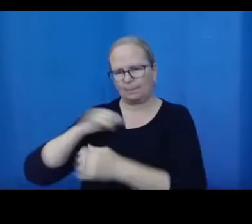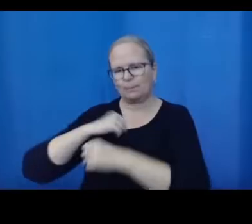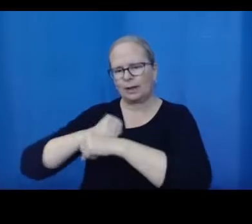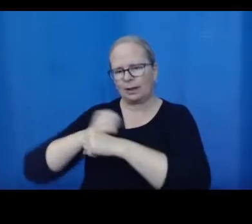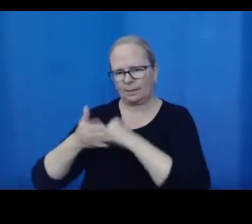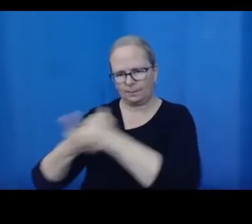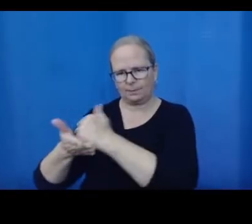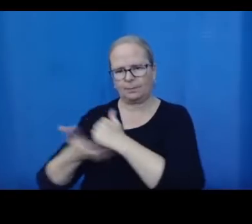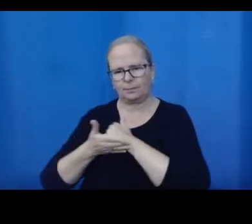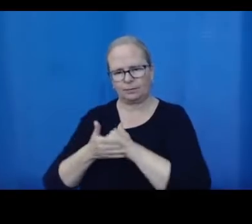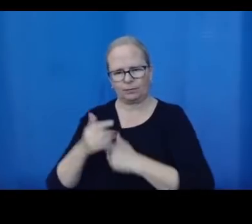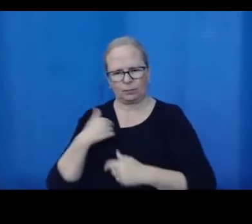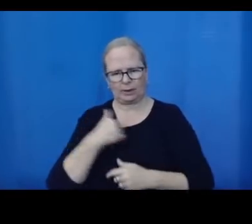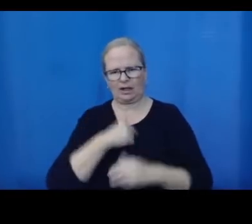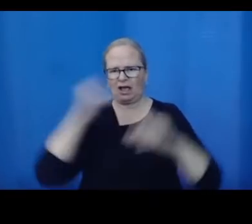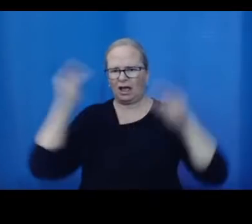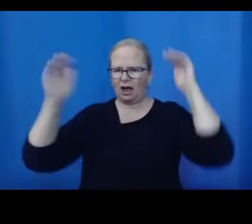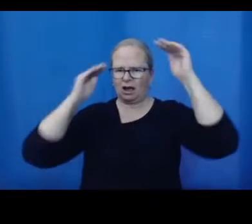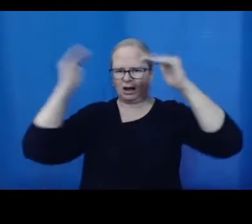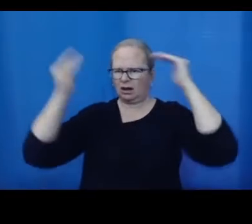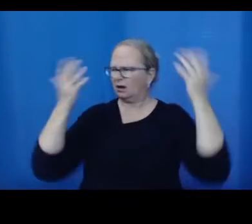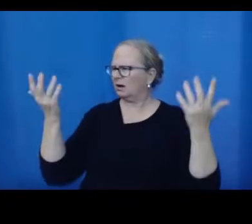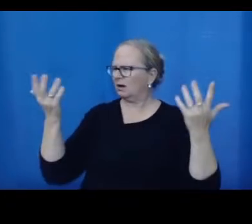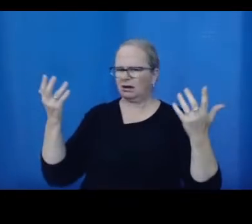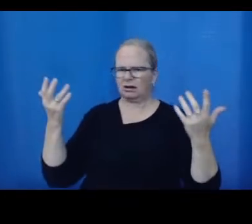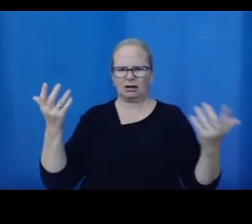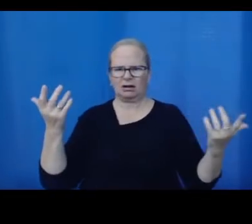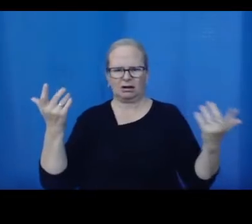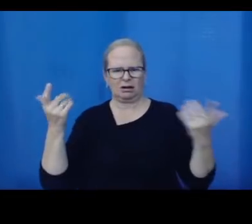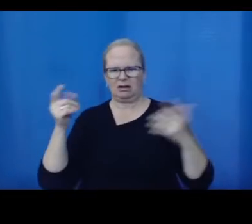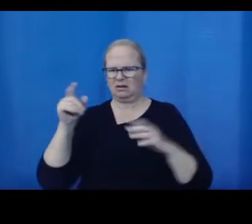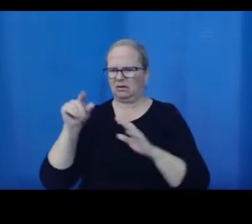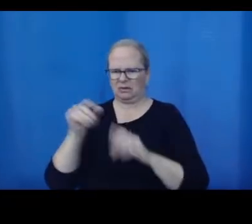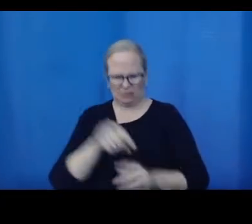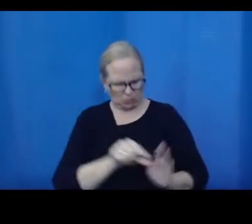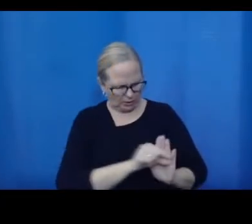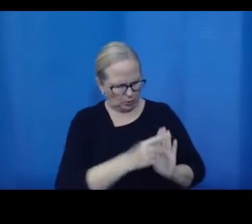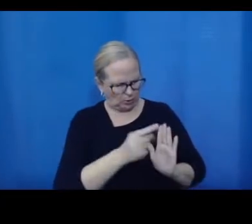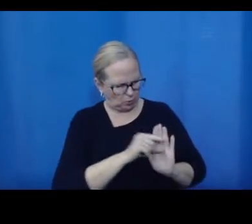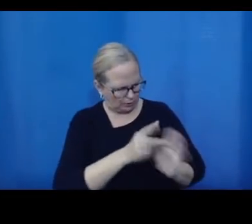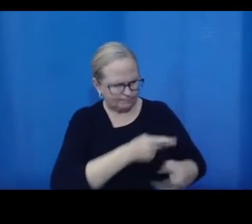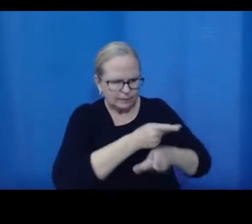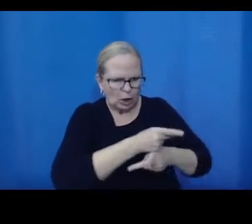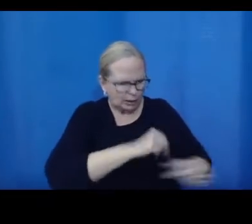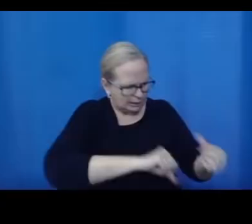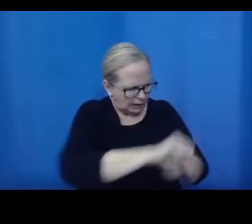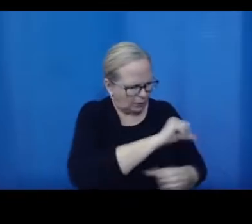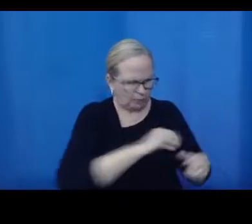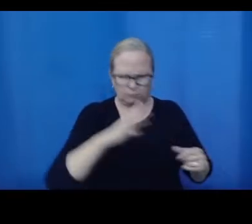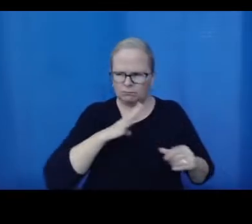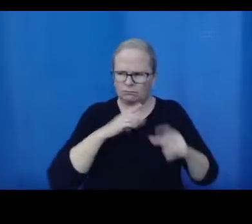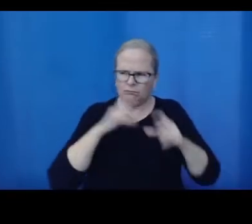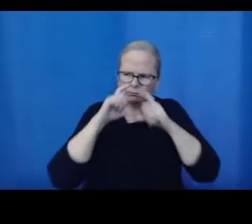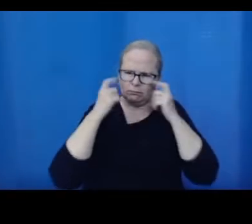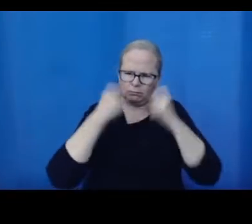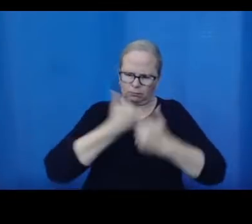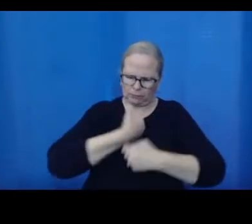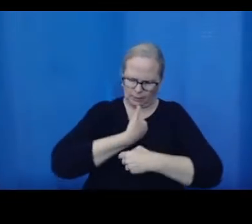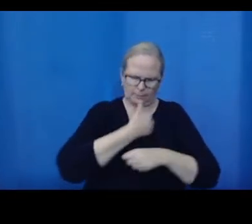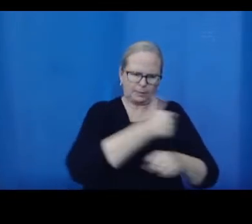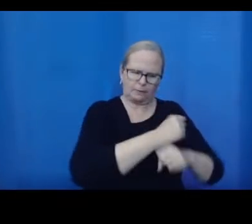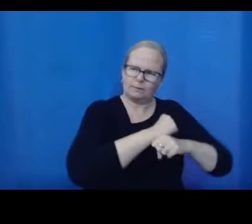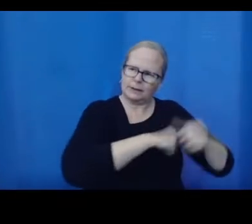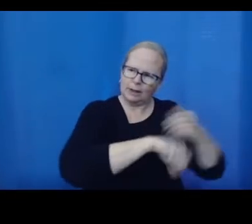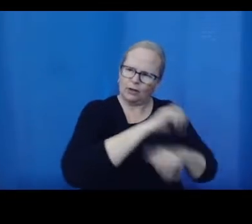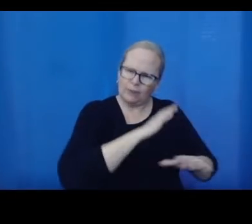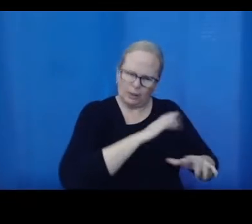that we need to take care of each other. We need to take care of our vulnerable. A 14-year-old was reported to